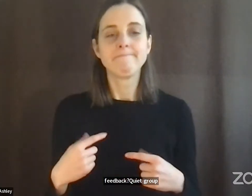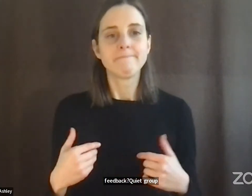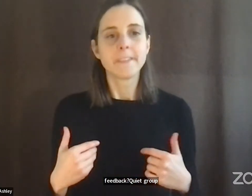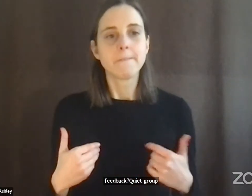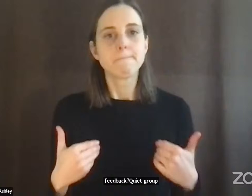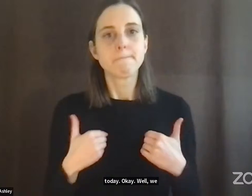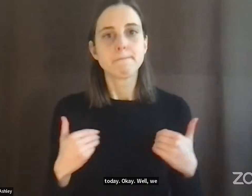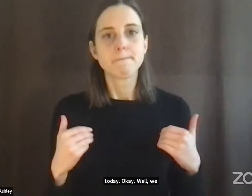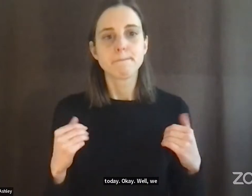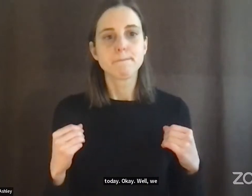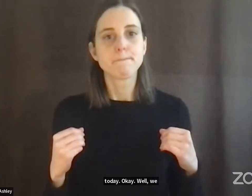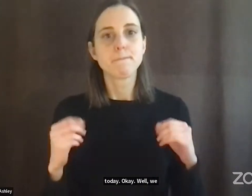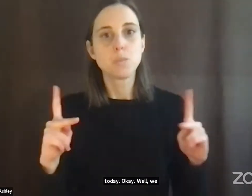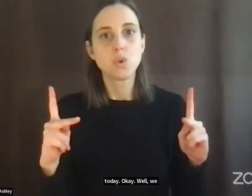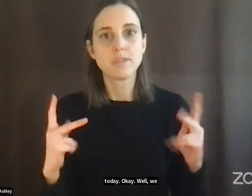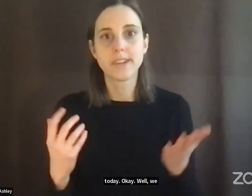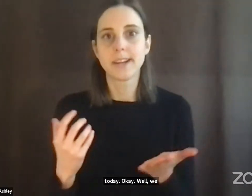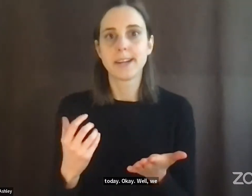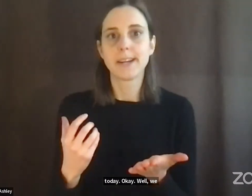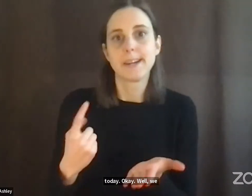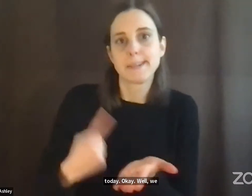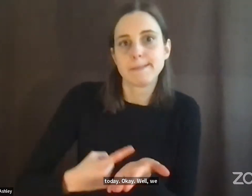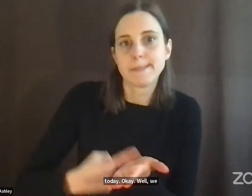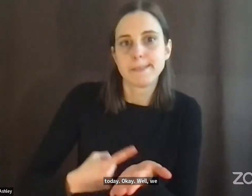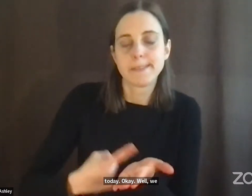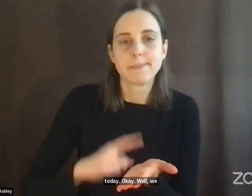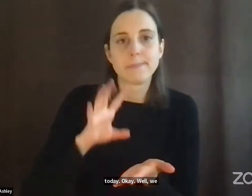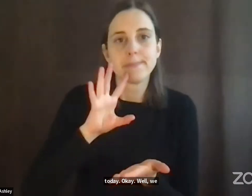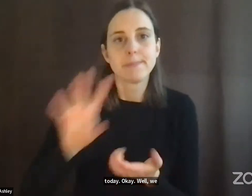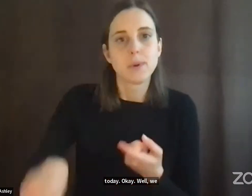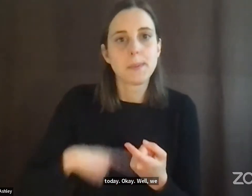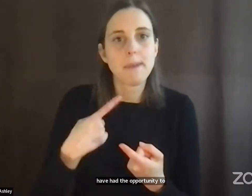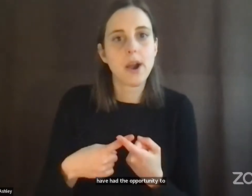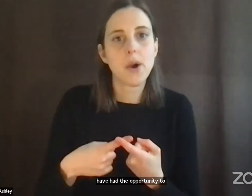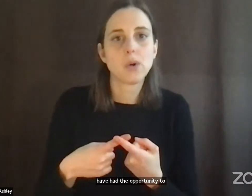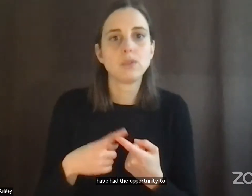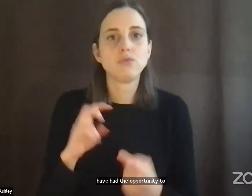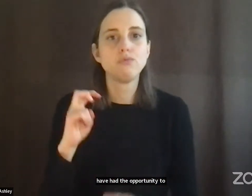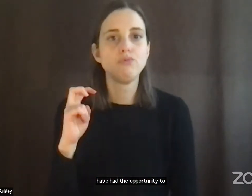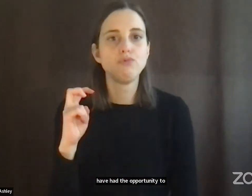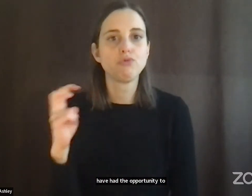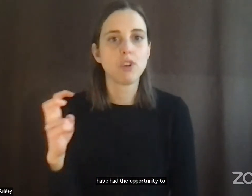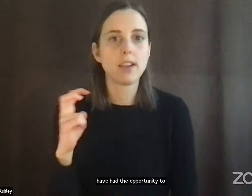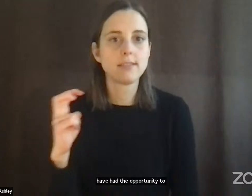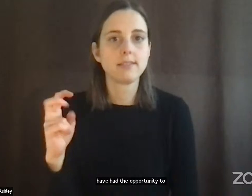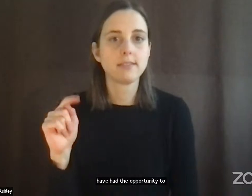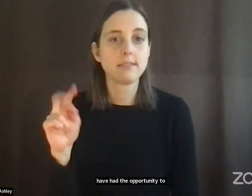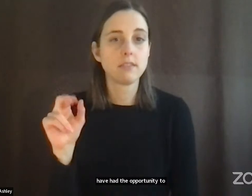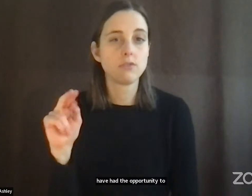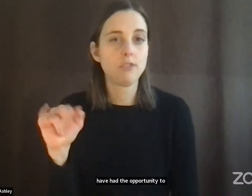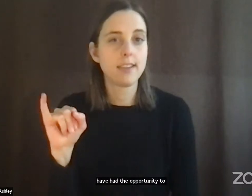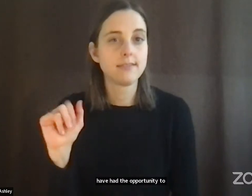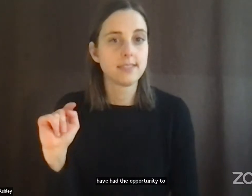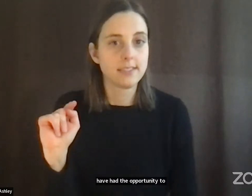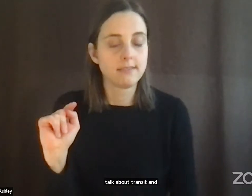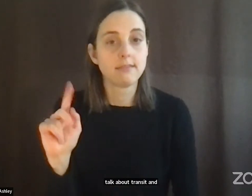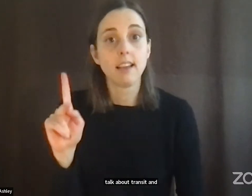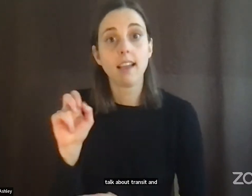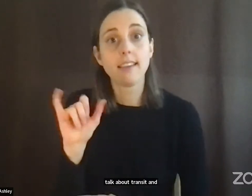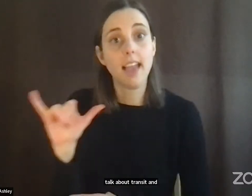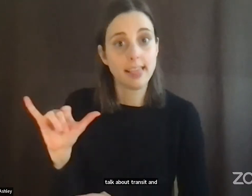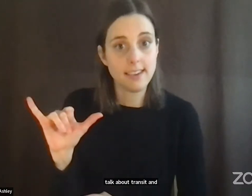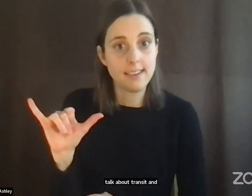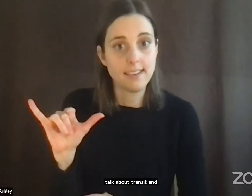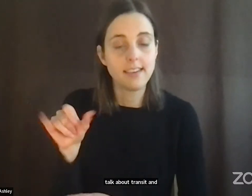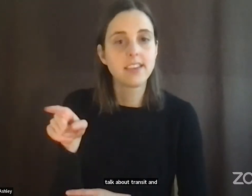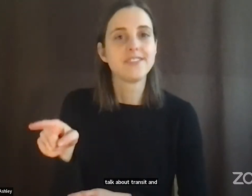talk about transit, and Kelly Bedridge has been with us before to introduce